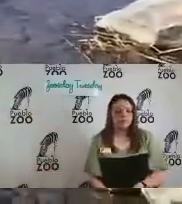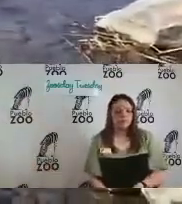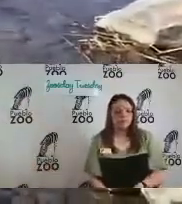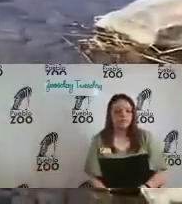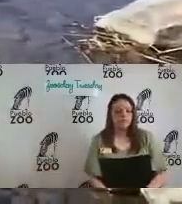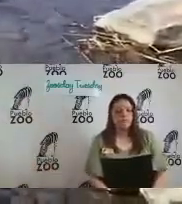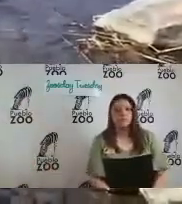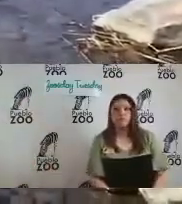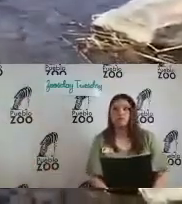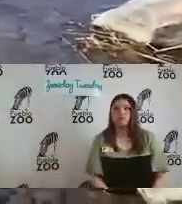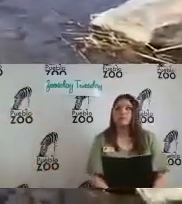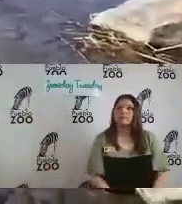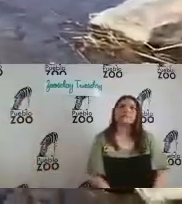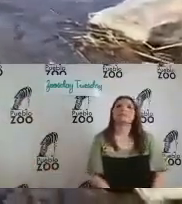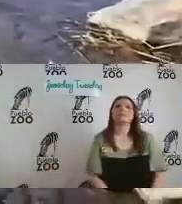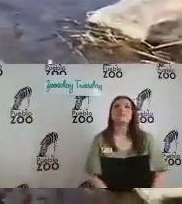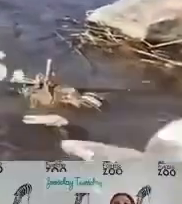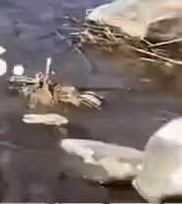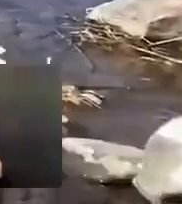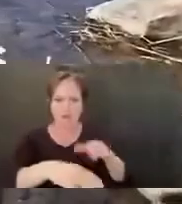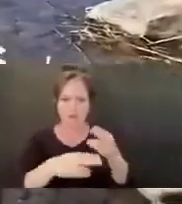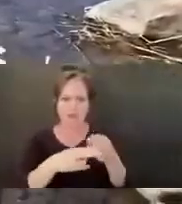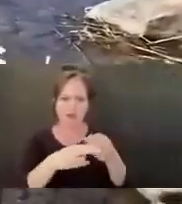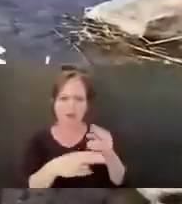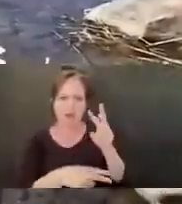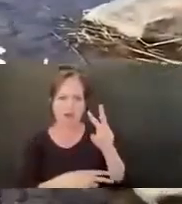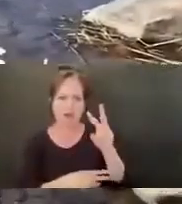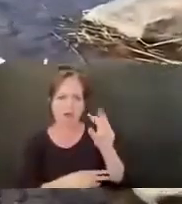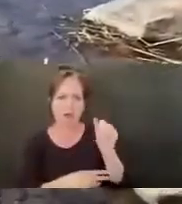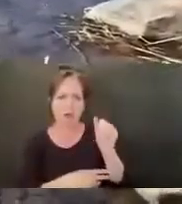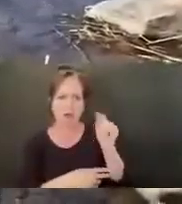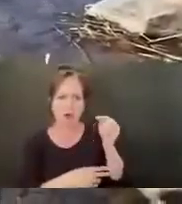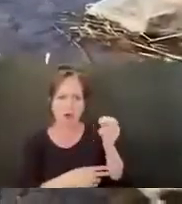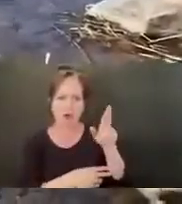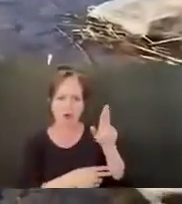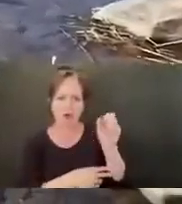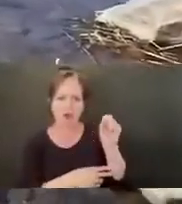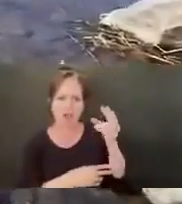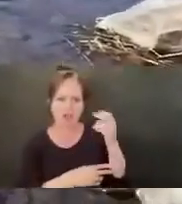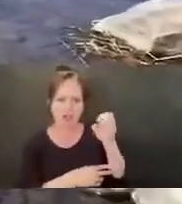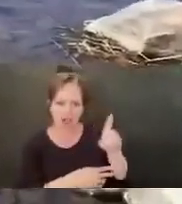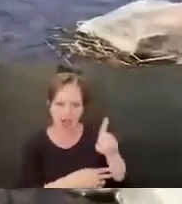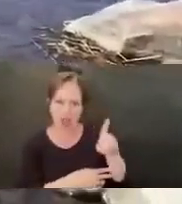this river. That's called a watershed. Let's see where the river begins.